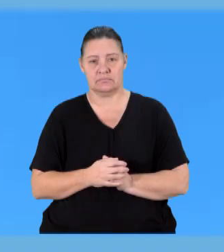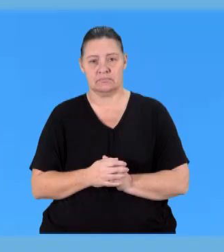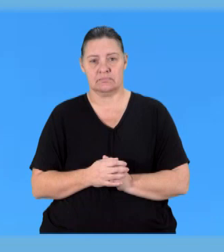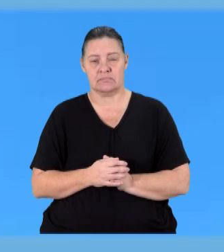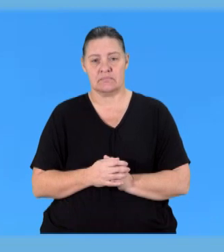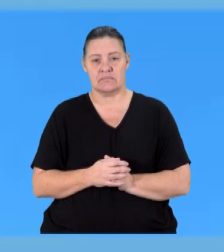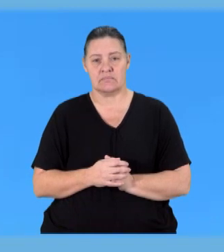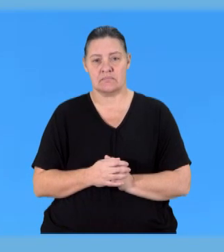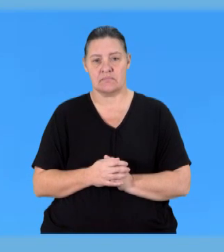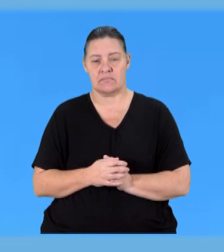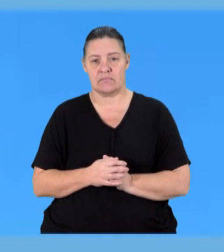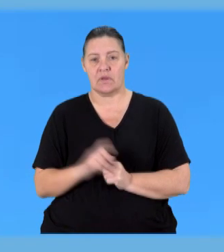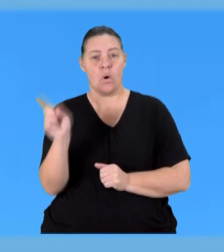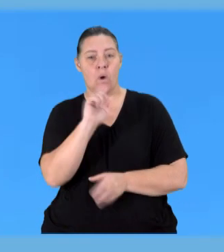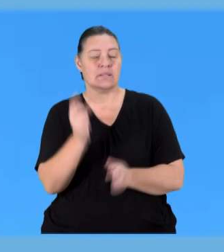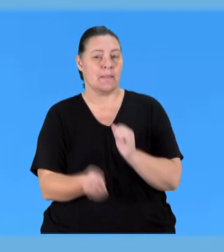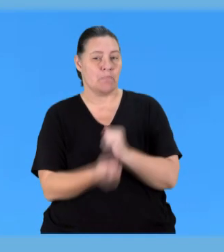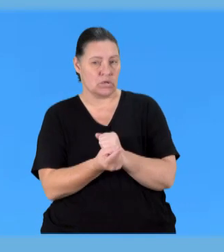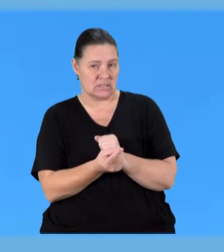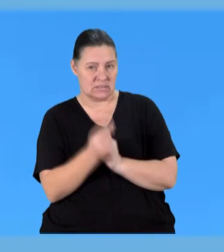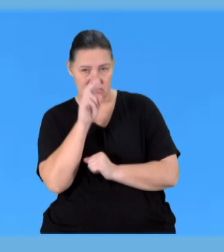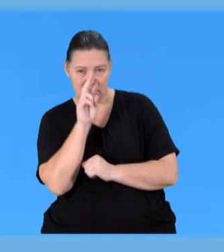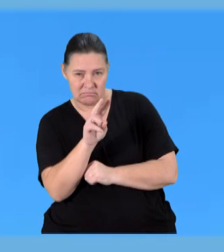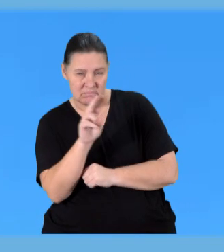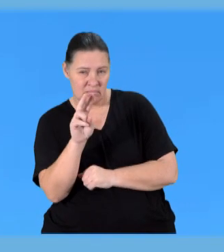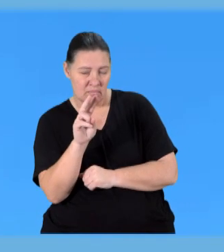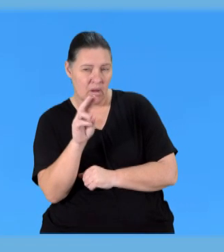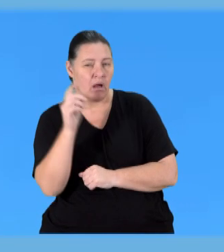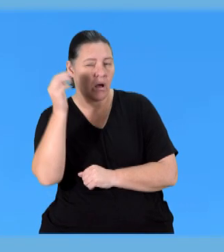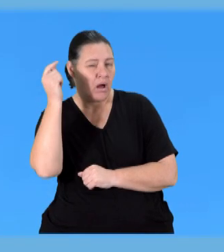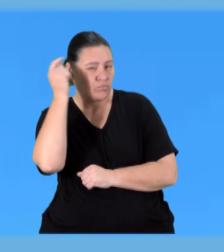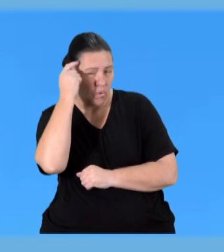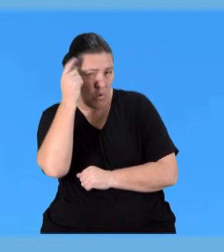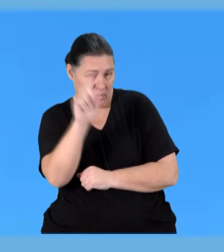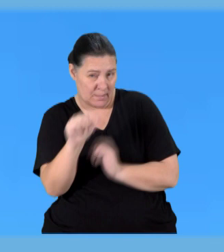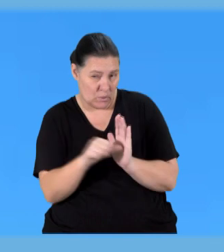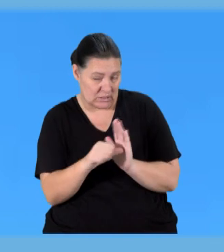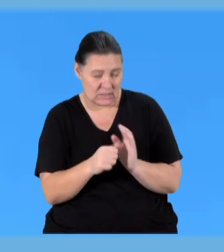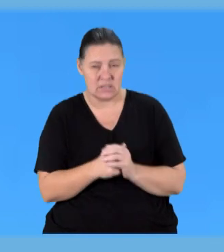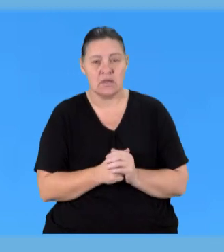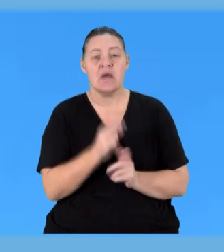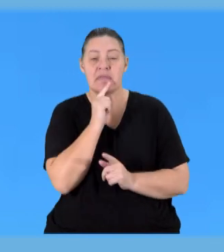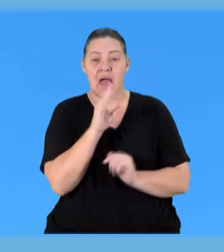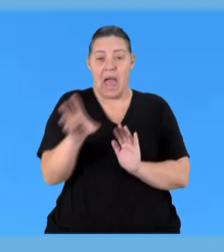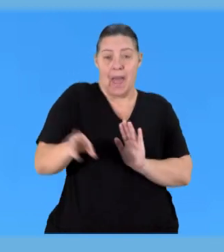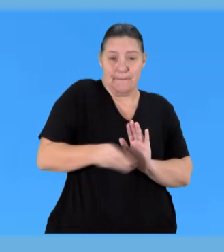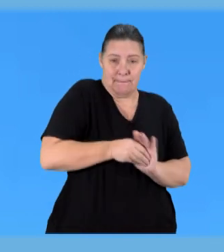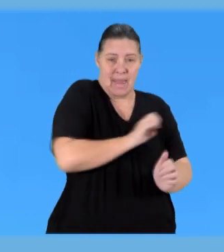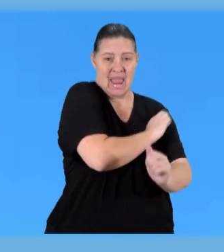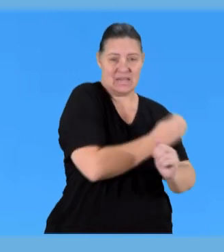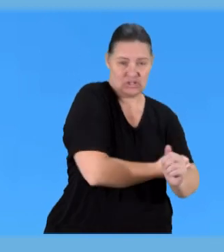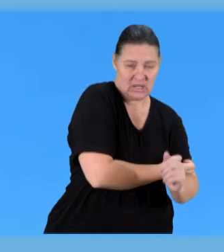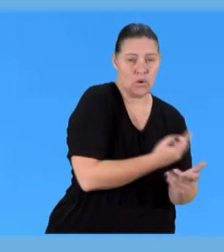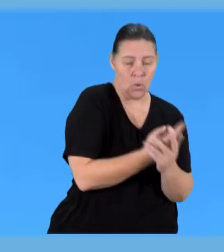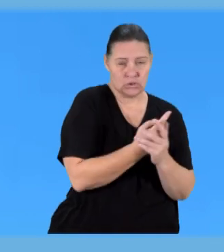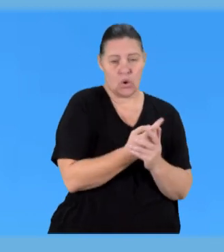So what's important to note is that the change of state always involves, number one, the absorption of energy and the release